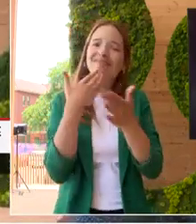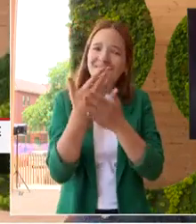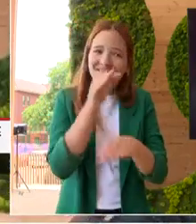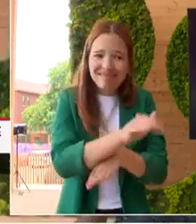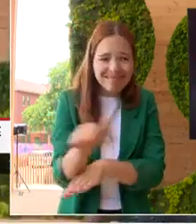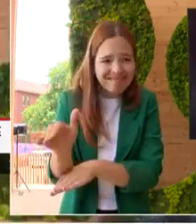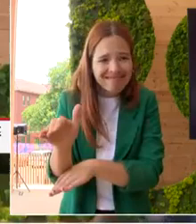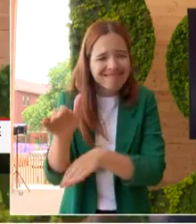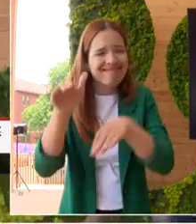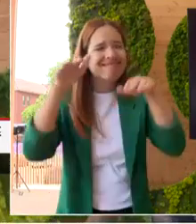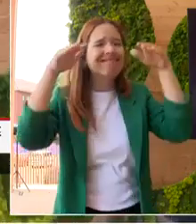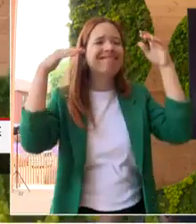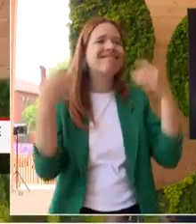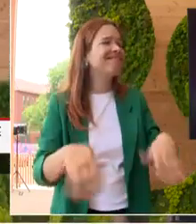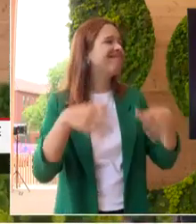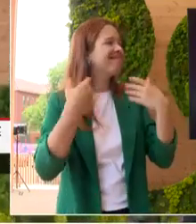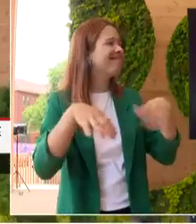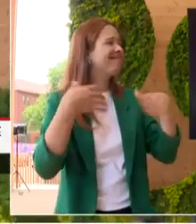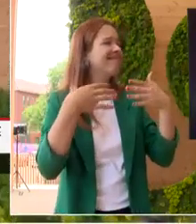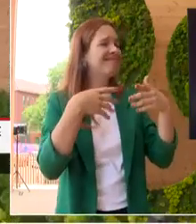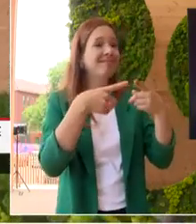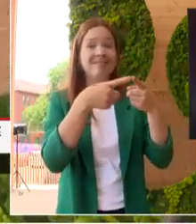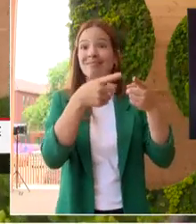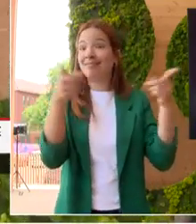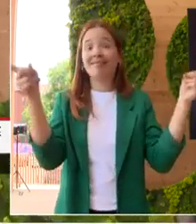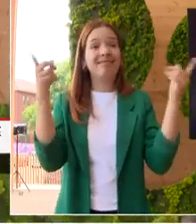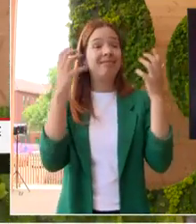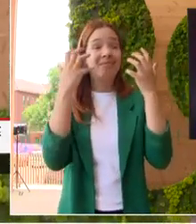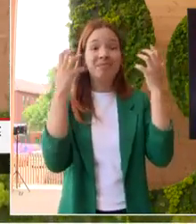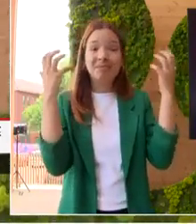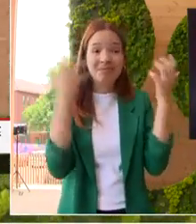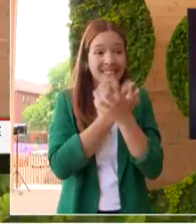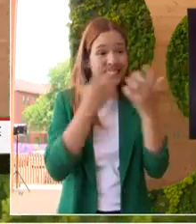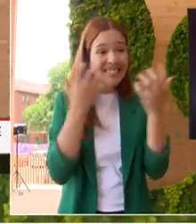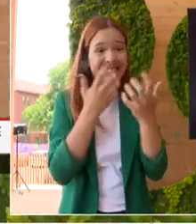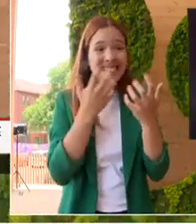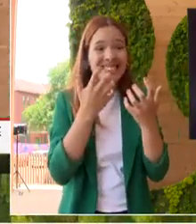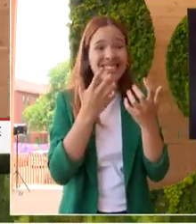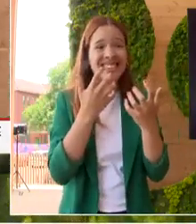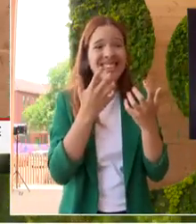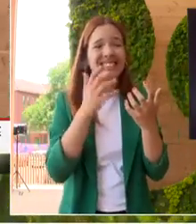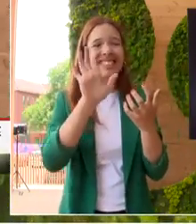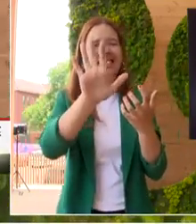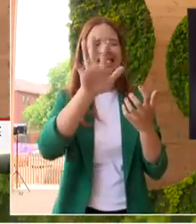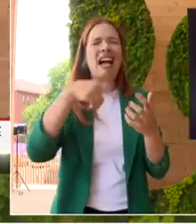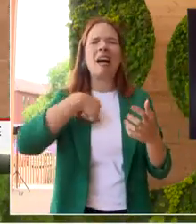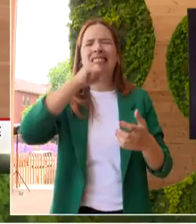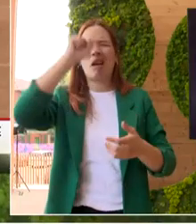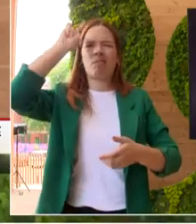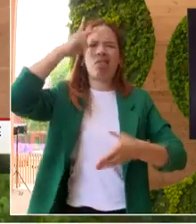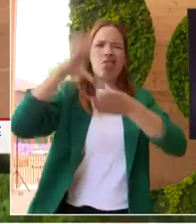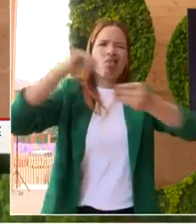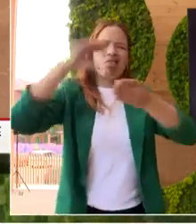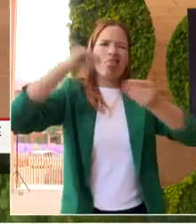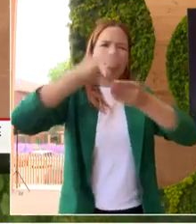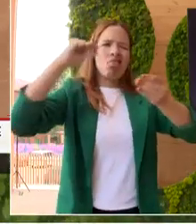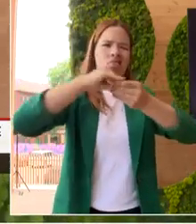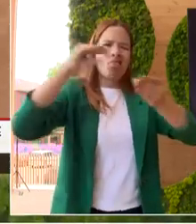Wow. I know I shouldn't say this because it's not politically correct, but I said, man, I'm going to go and say this anyway. This shit is